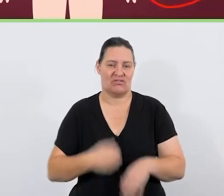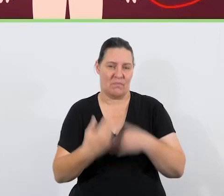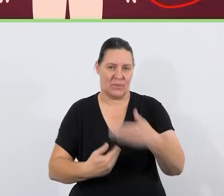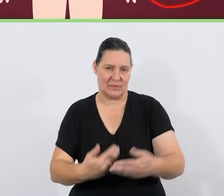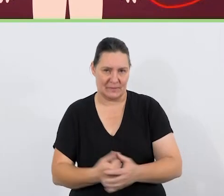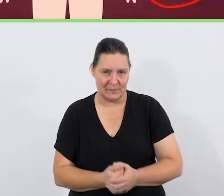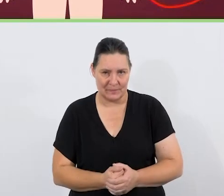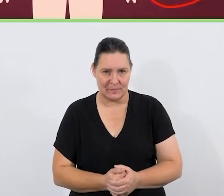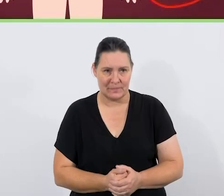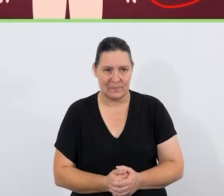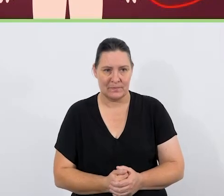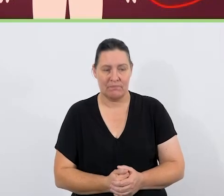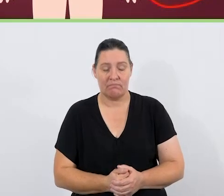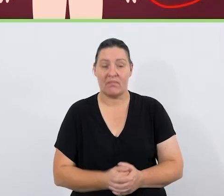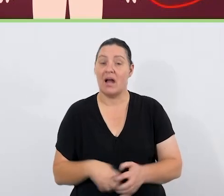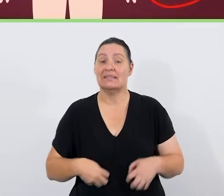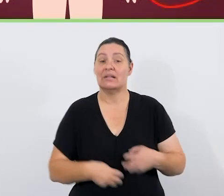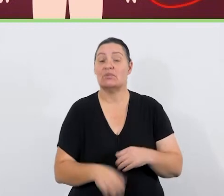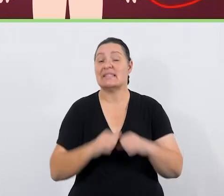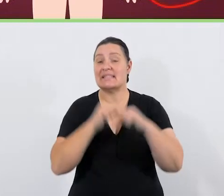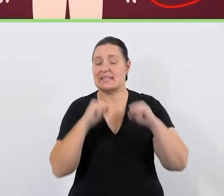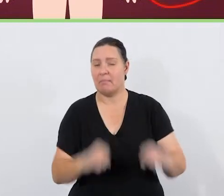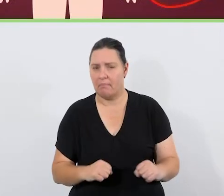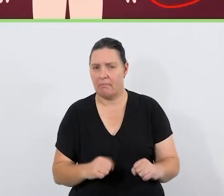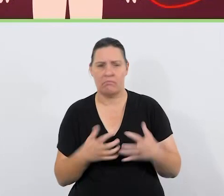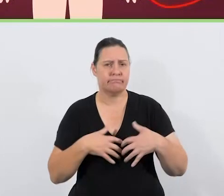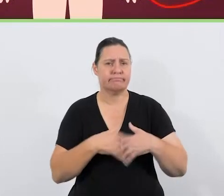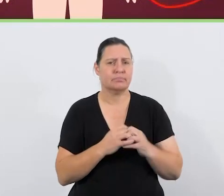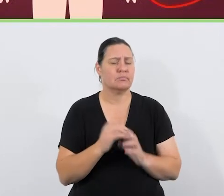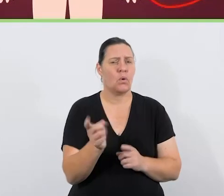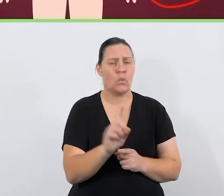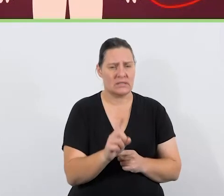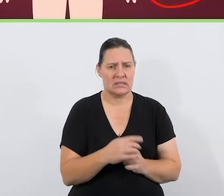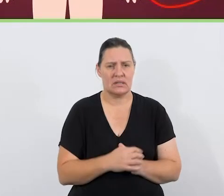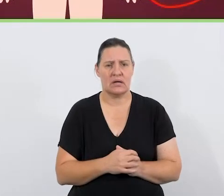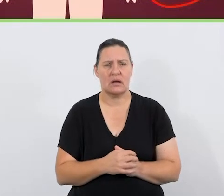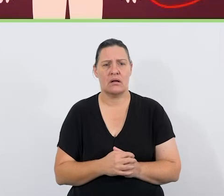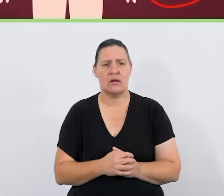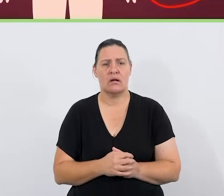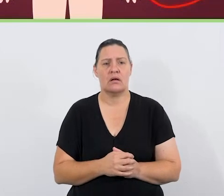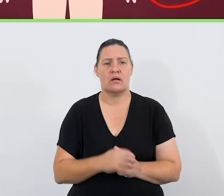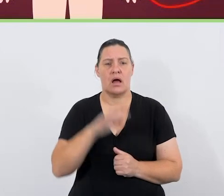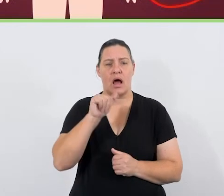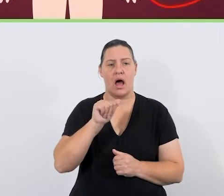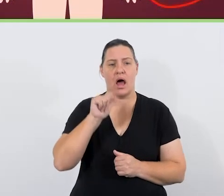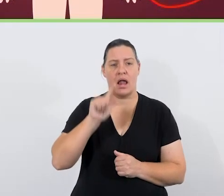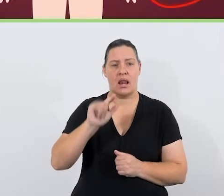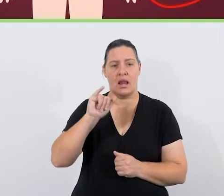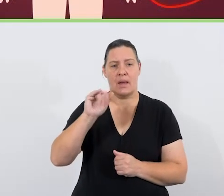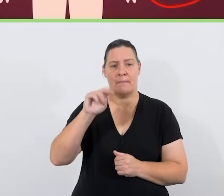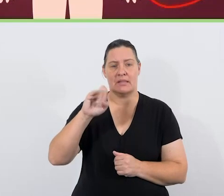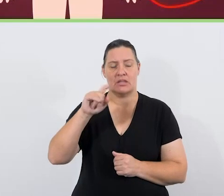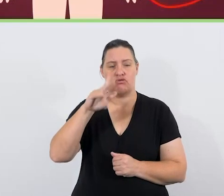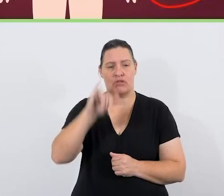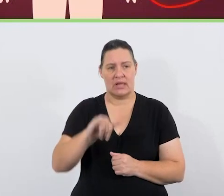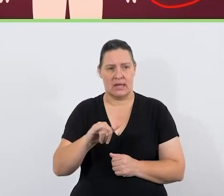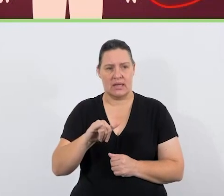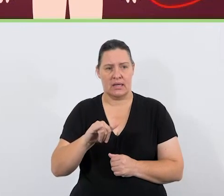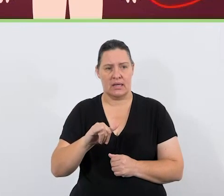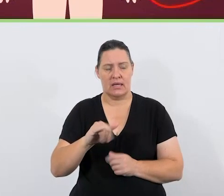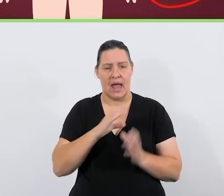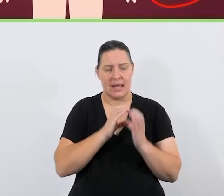they make up an organism which is able to function as normal. So we are going to look at the main purpose then